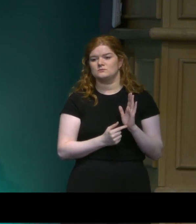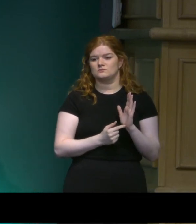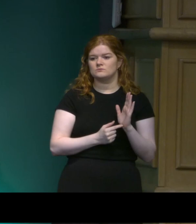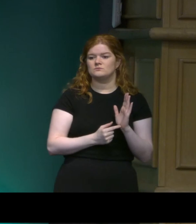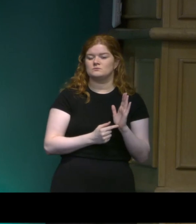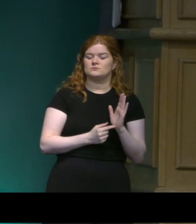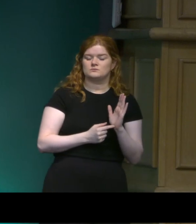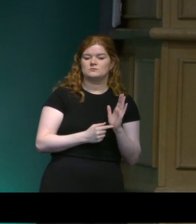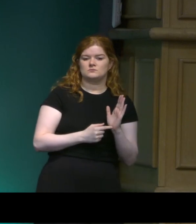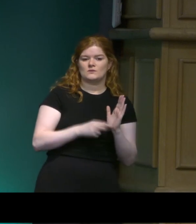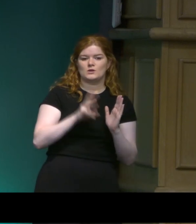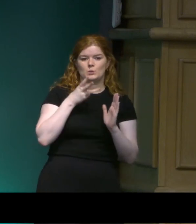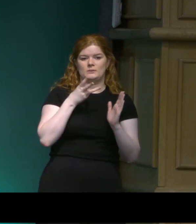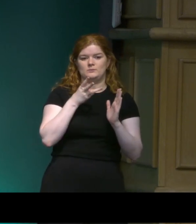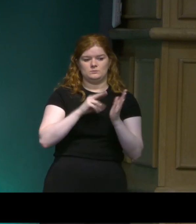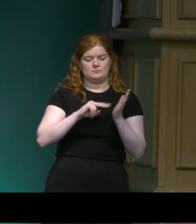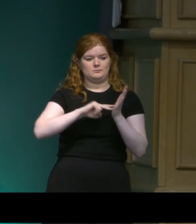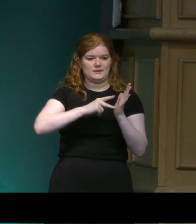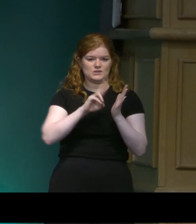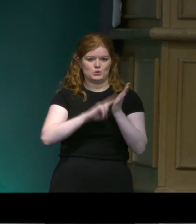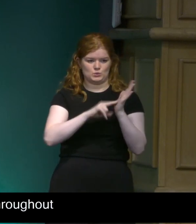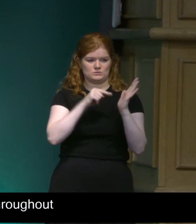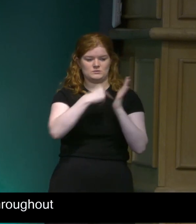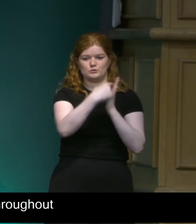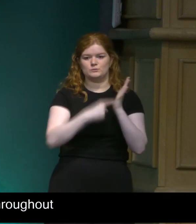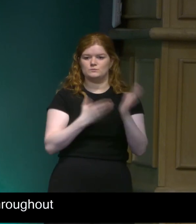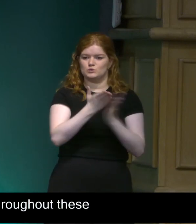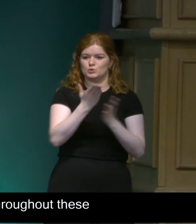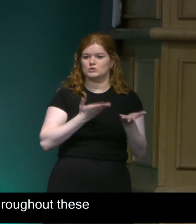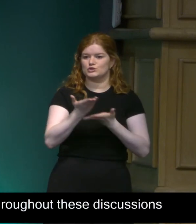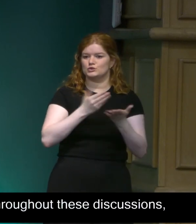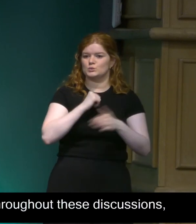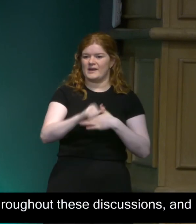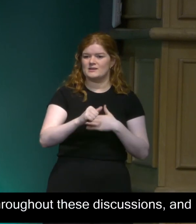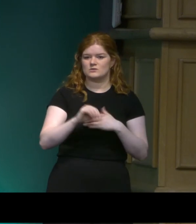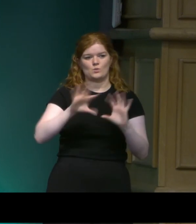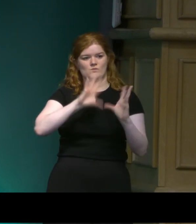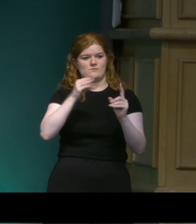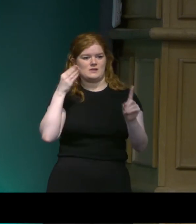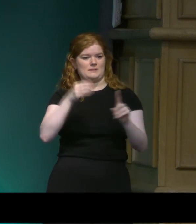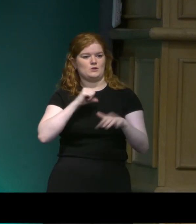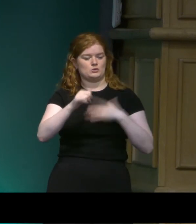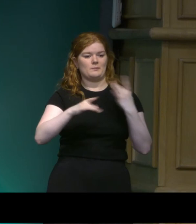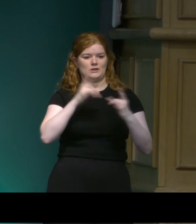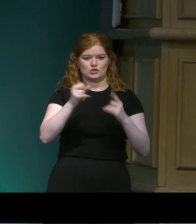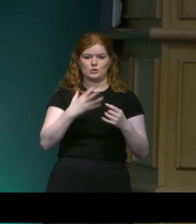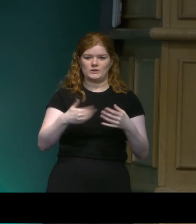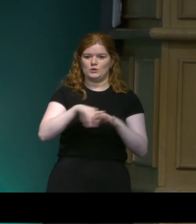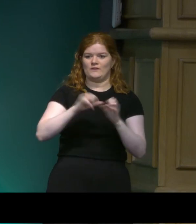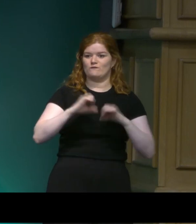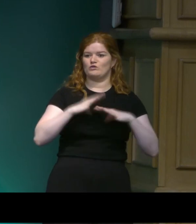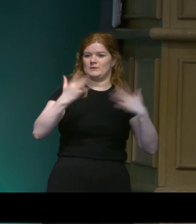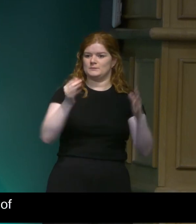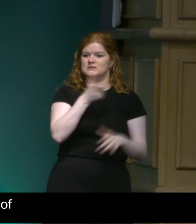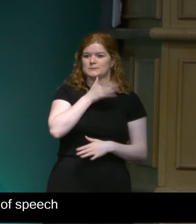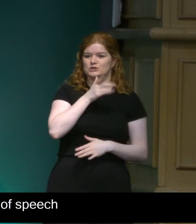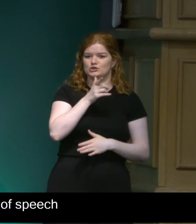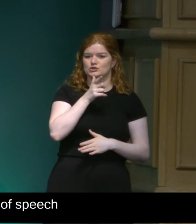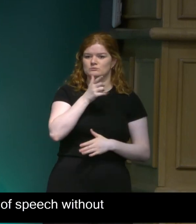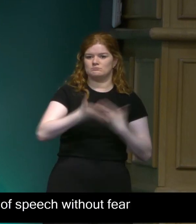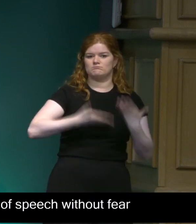throughout the these discussions um and the point here is is to ensure freedom of speech without fear